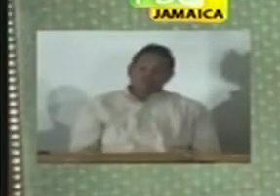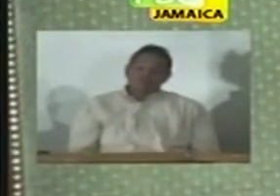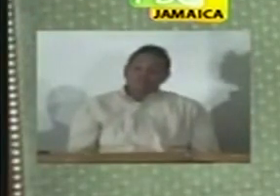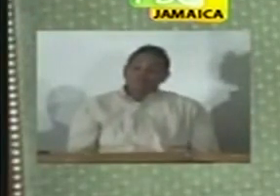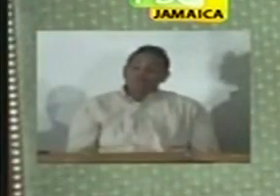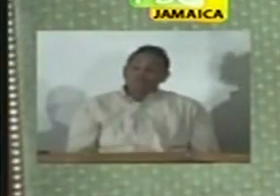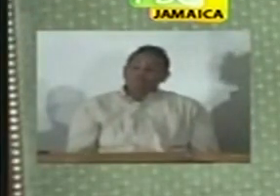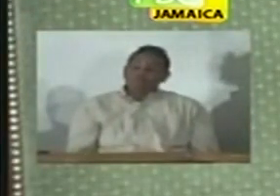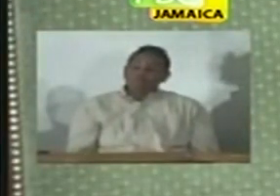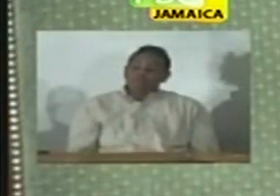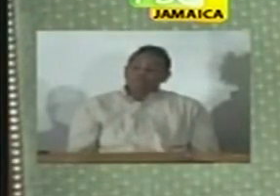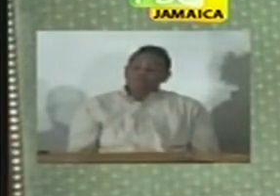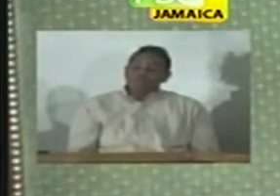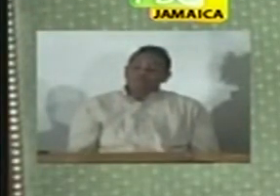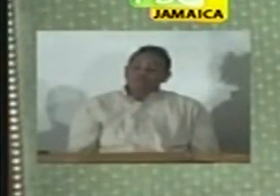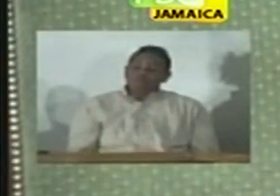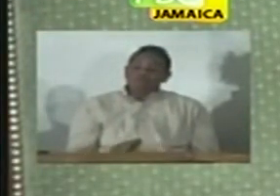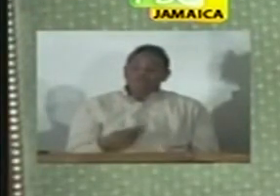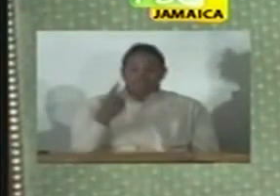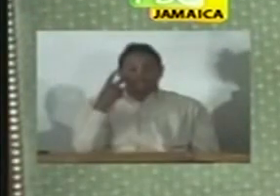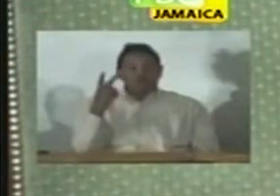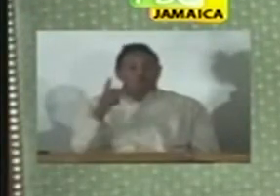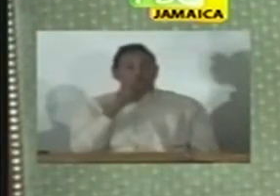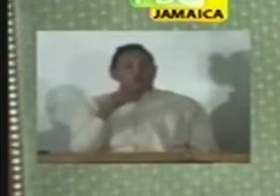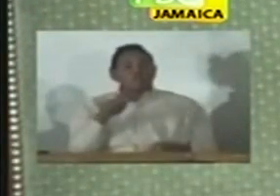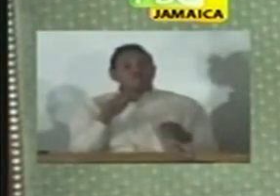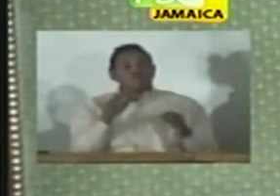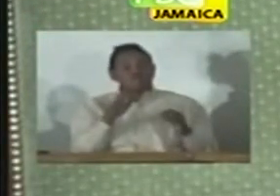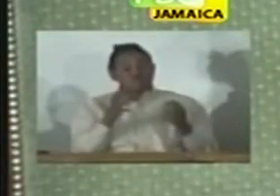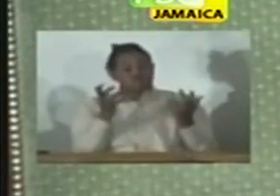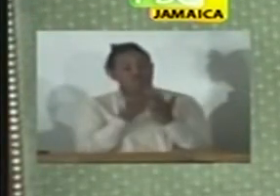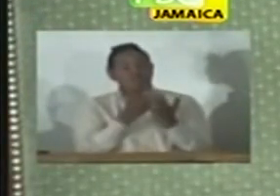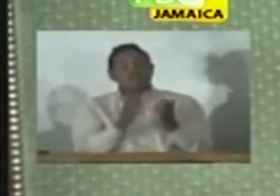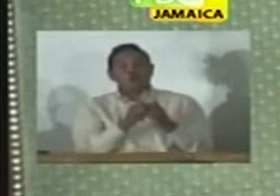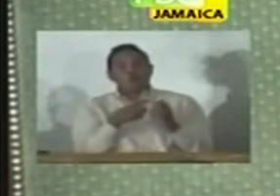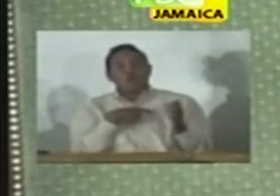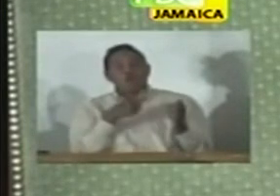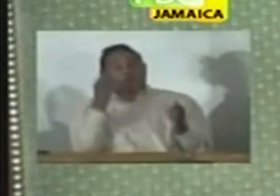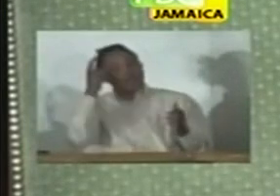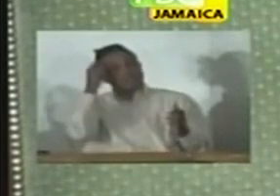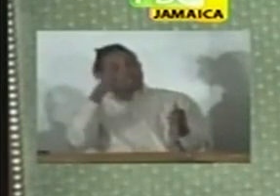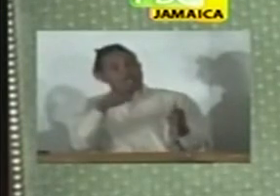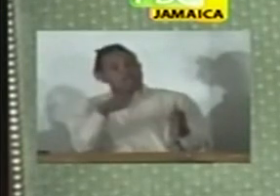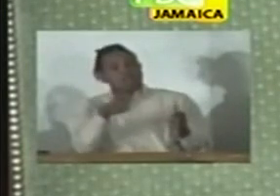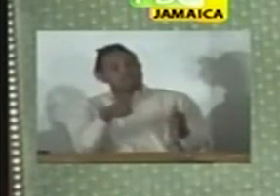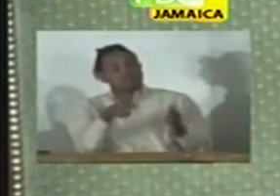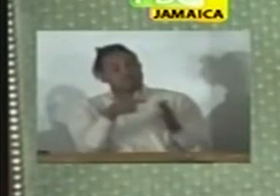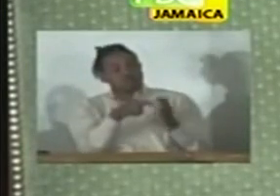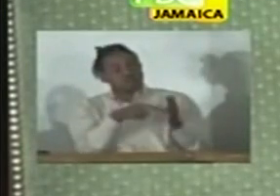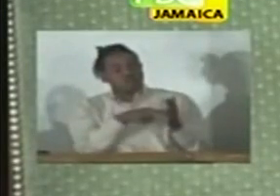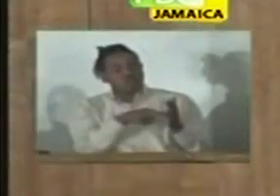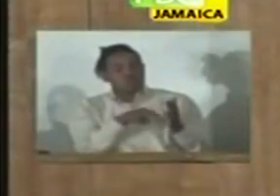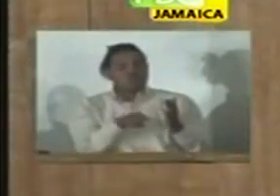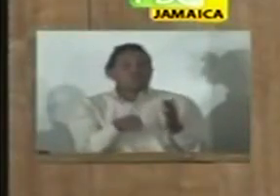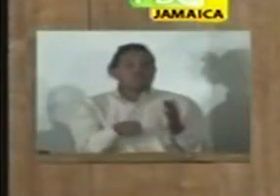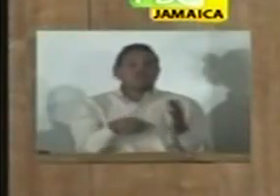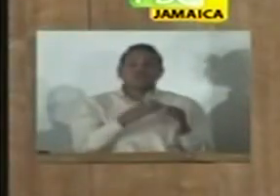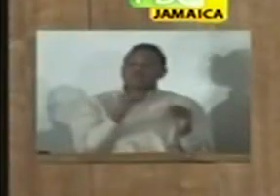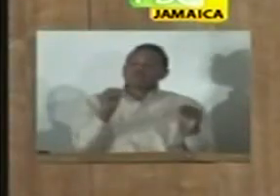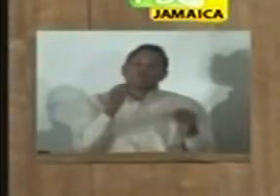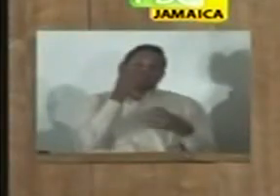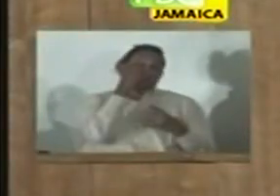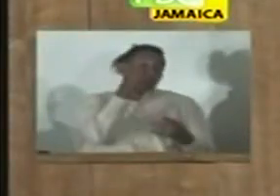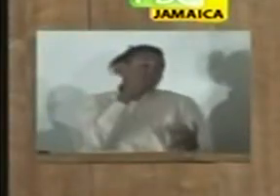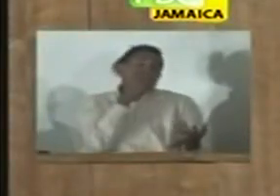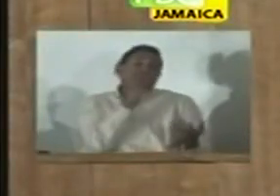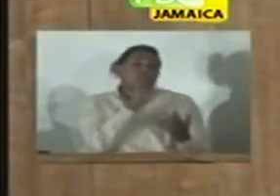view of relevance only relate to how I interpret the standing orders. It don't relate to any personal interest I have in anything.